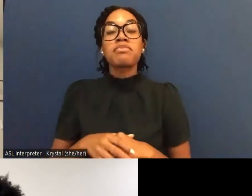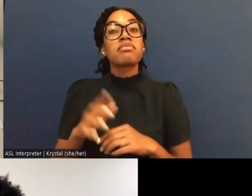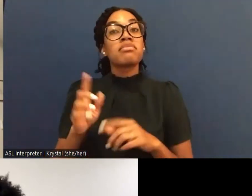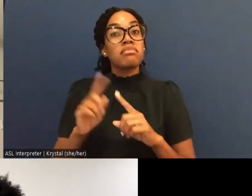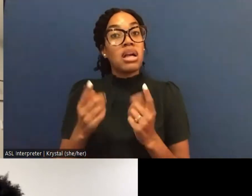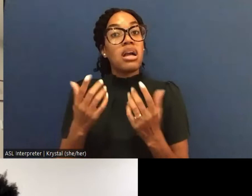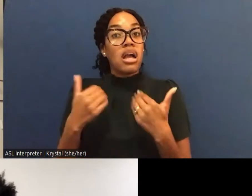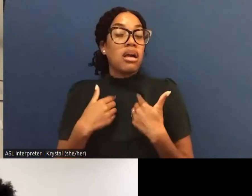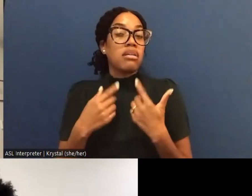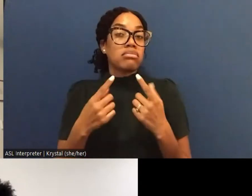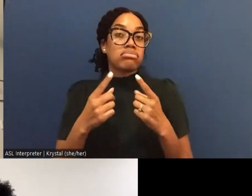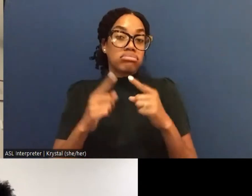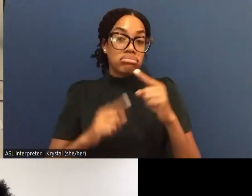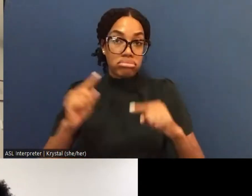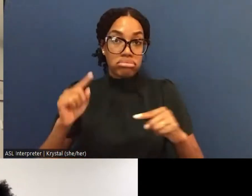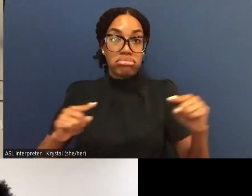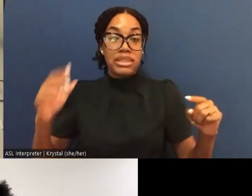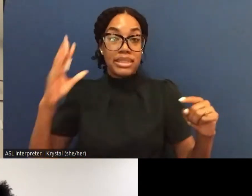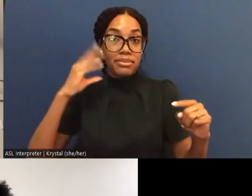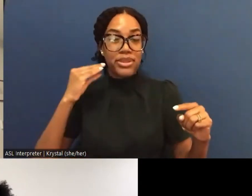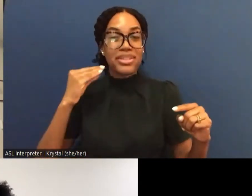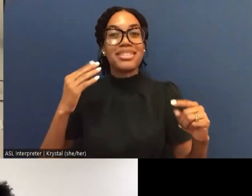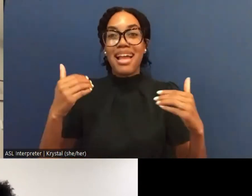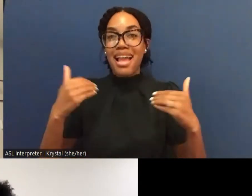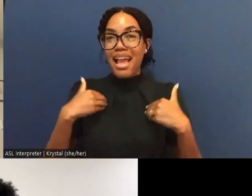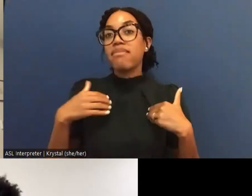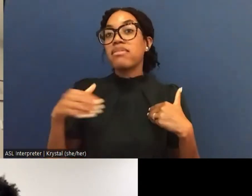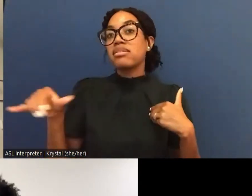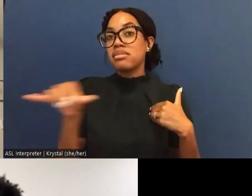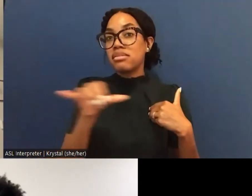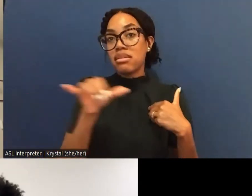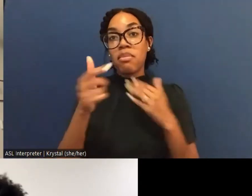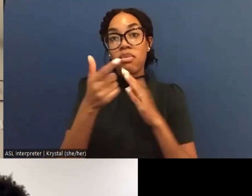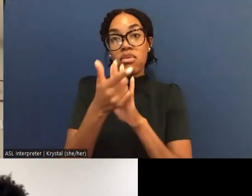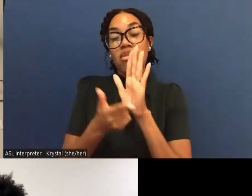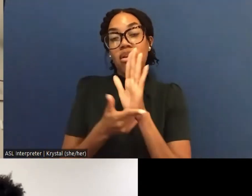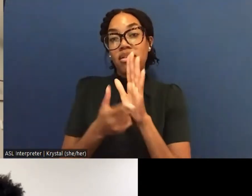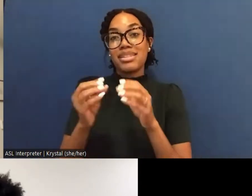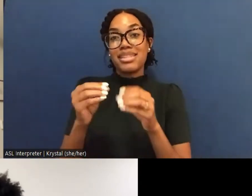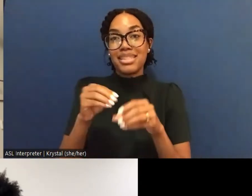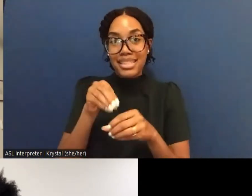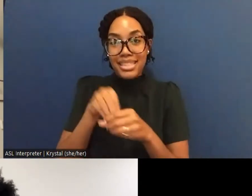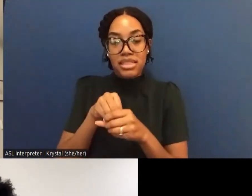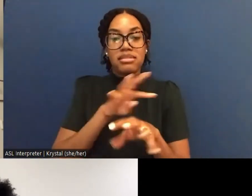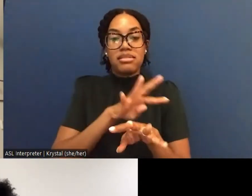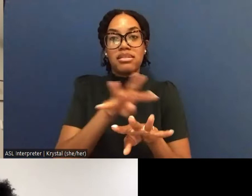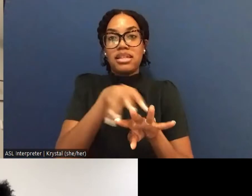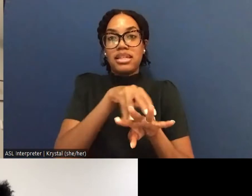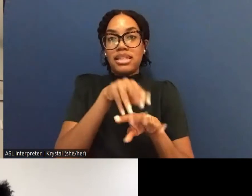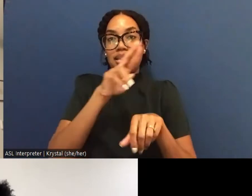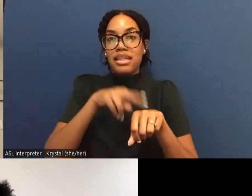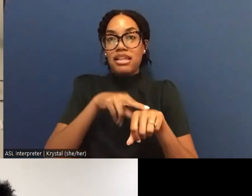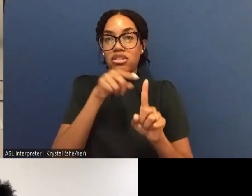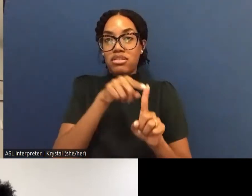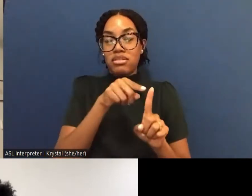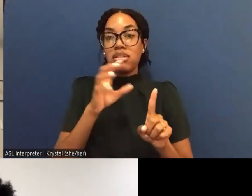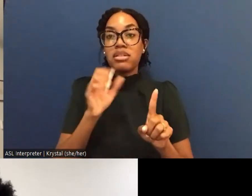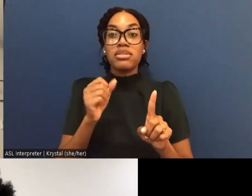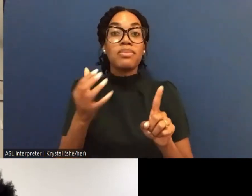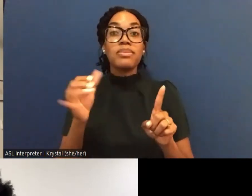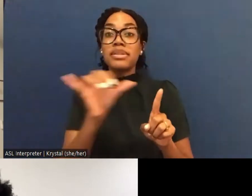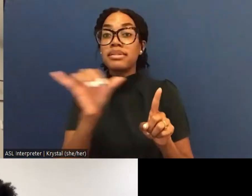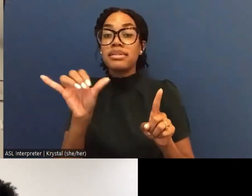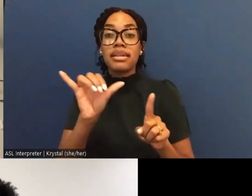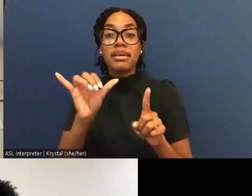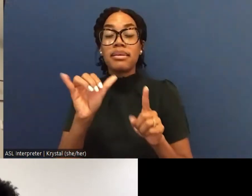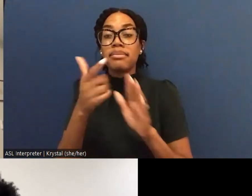also similar laws in all of these Indian nations that we think of as only in the United States. So the same laws that regulate the